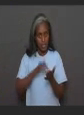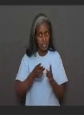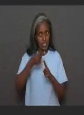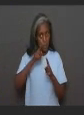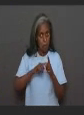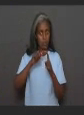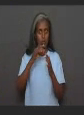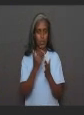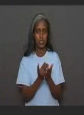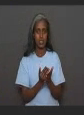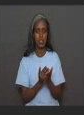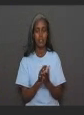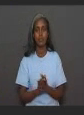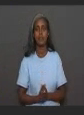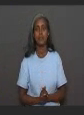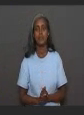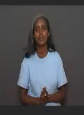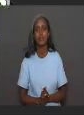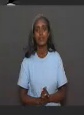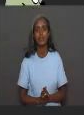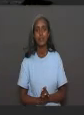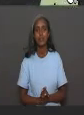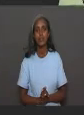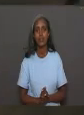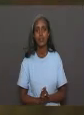Let's get back to our lesson.